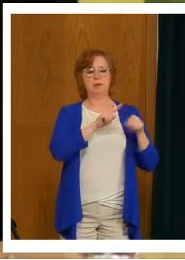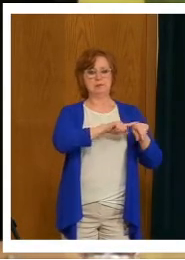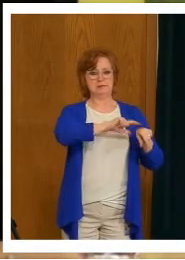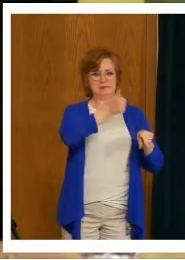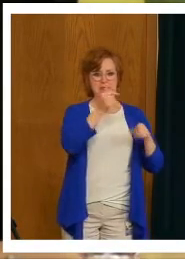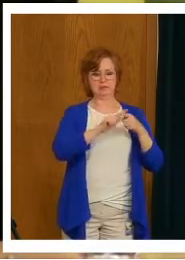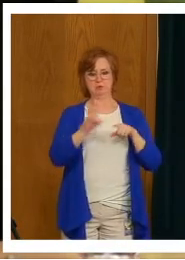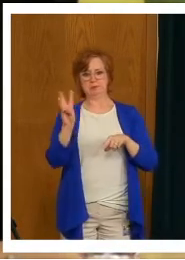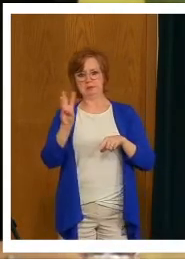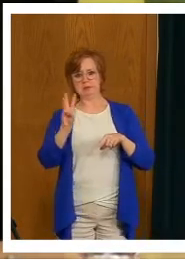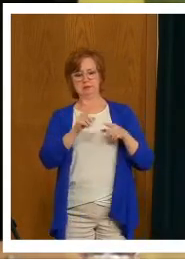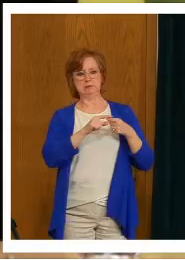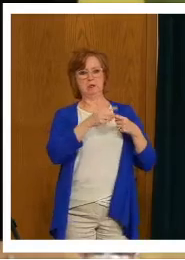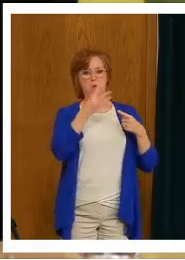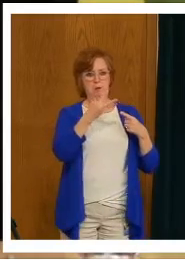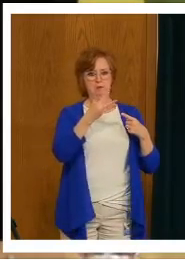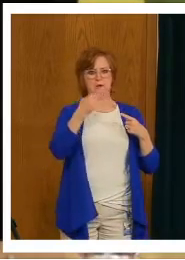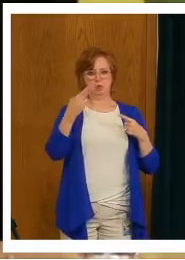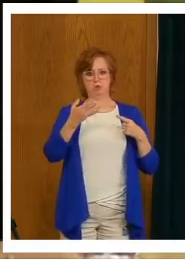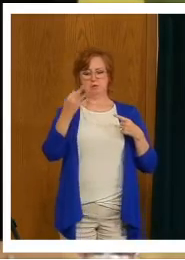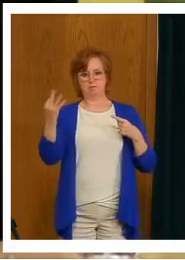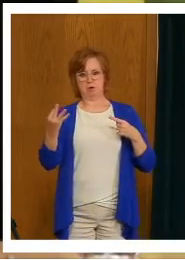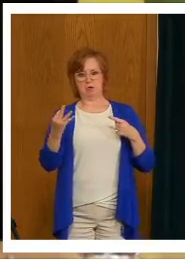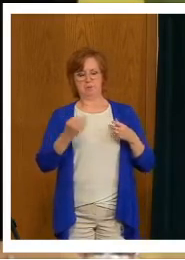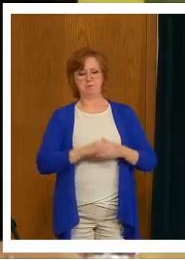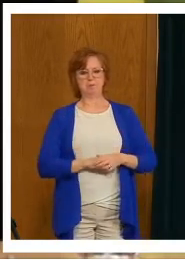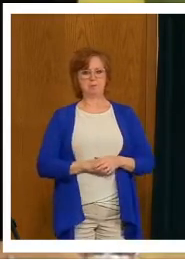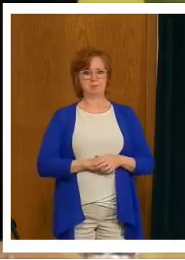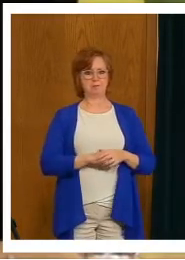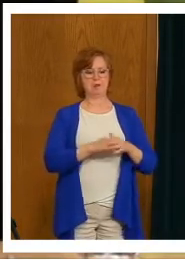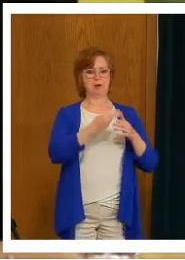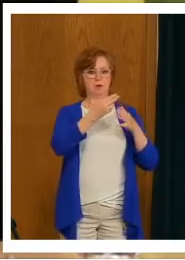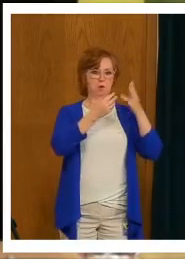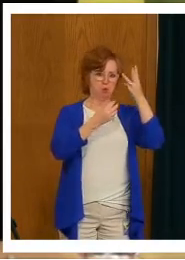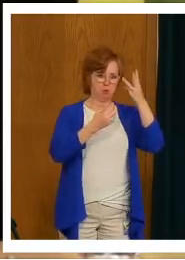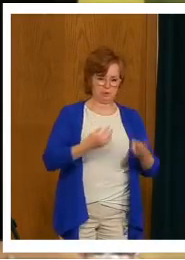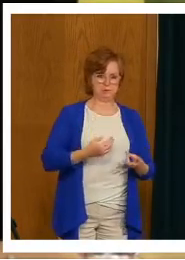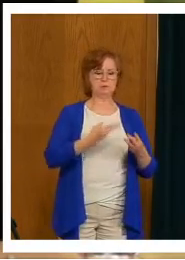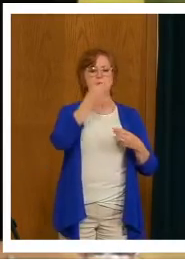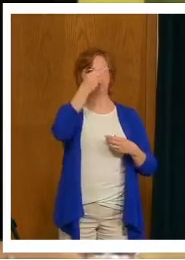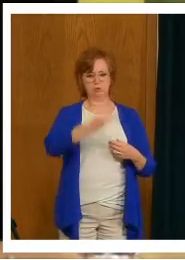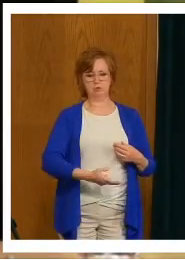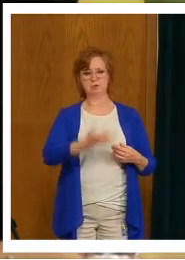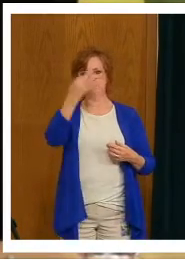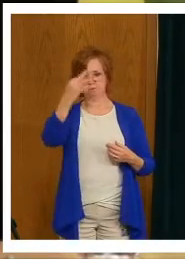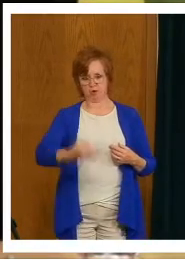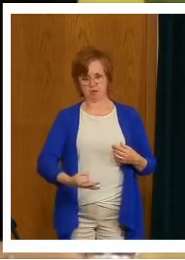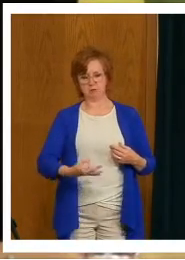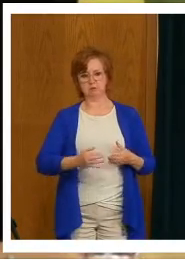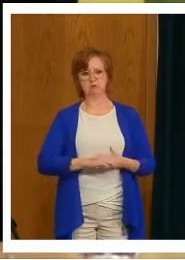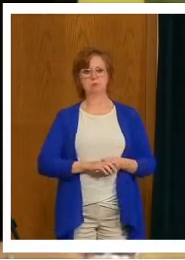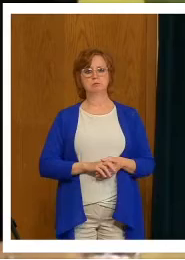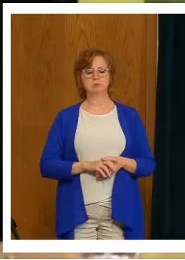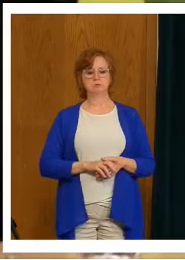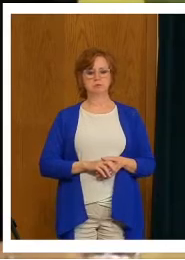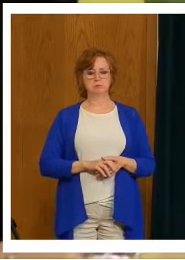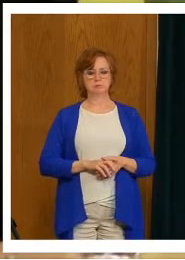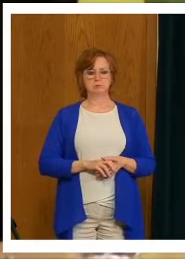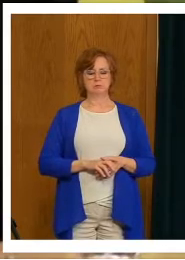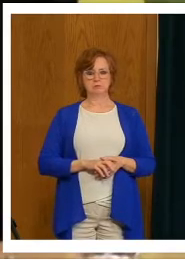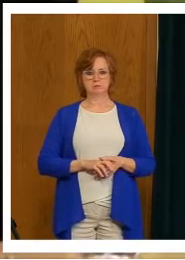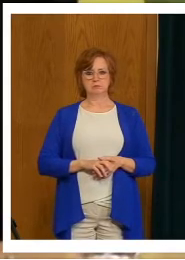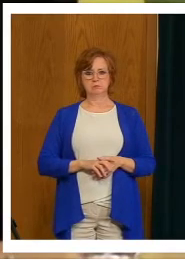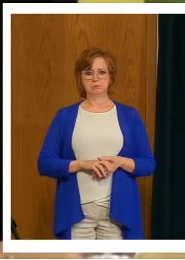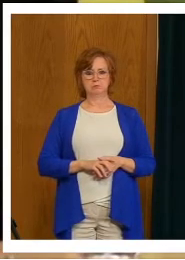10 a.m. and 6 p.m. on Wednesdays, Thursdays, and Fridays. So a slight adjustment in the hours. It's been working well.